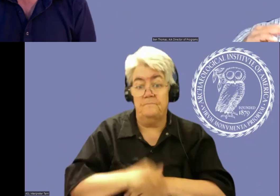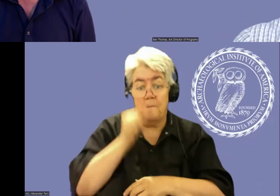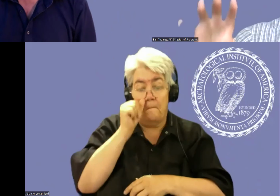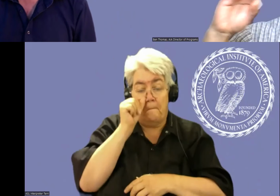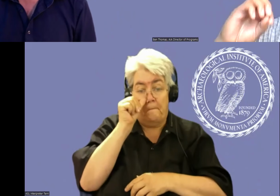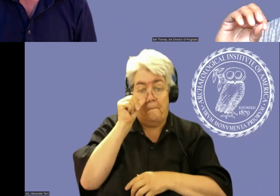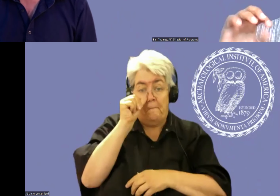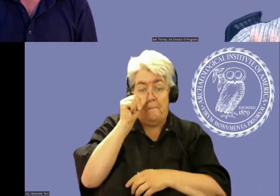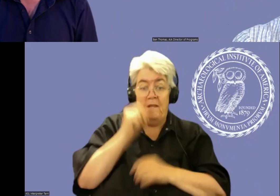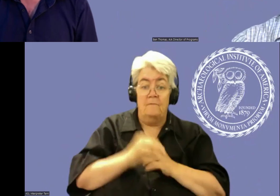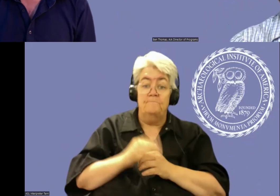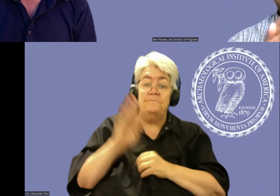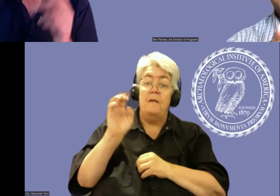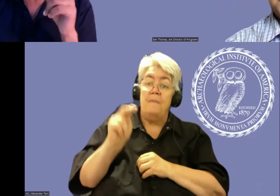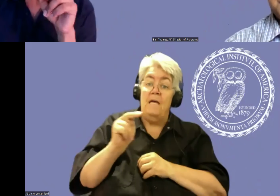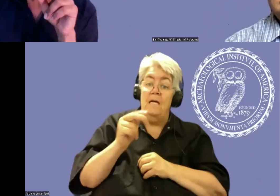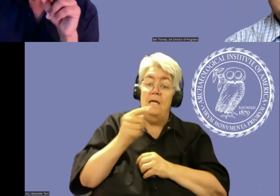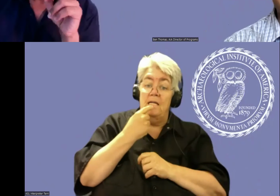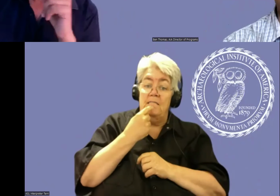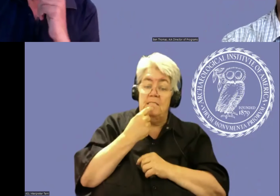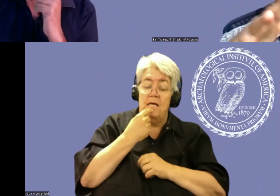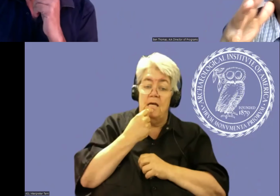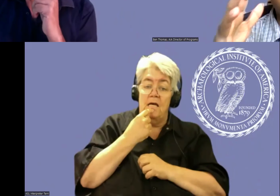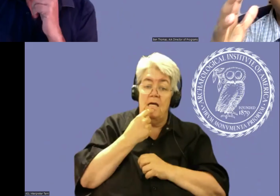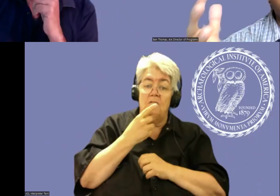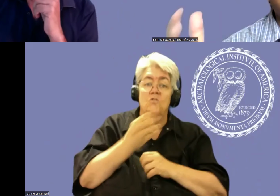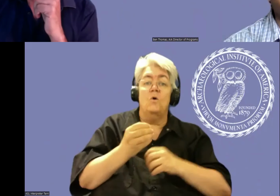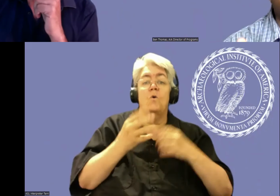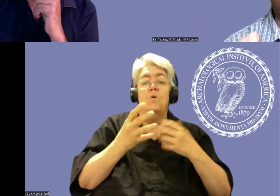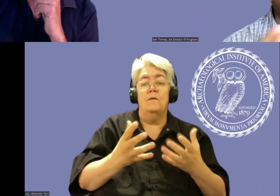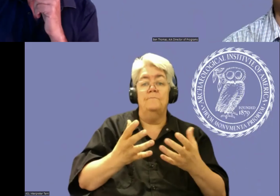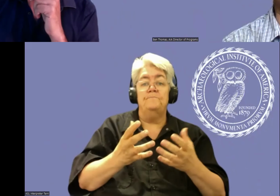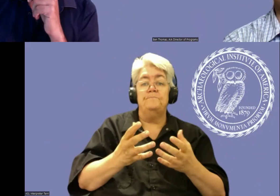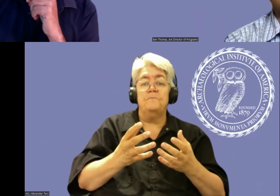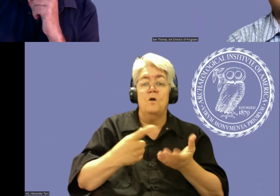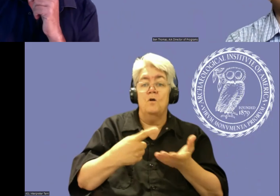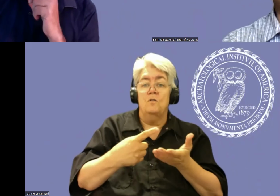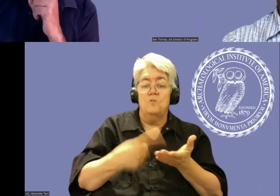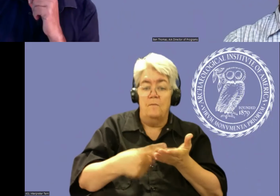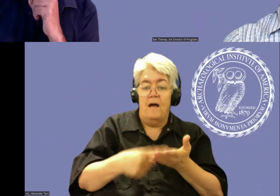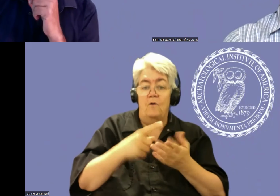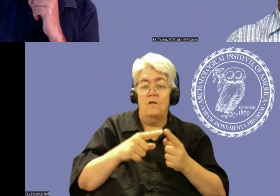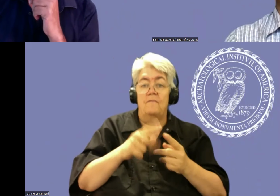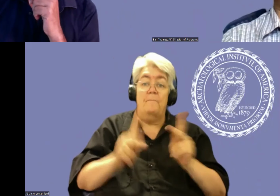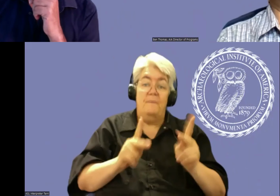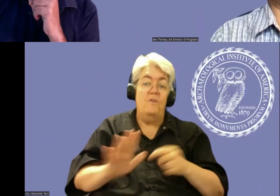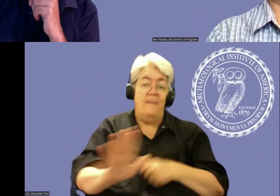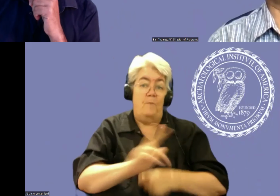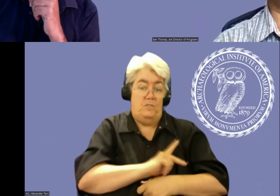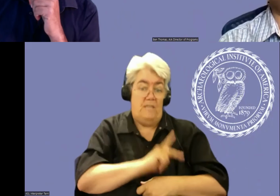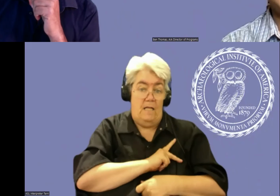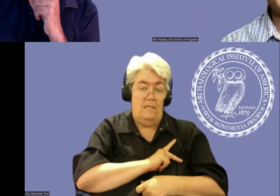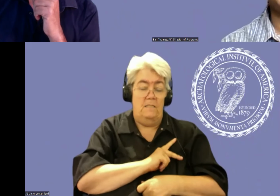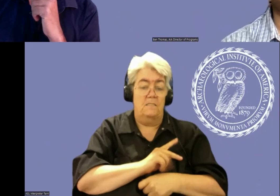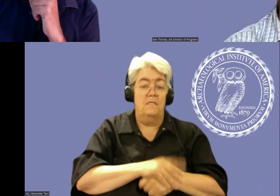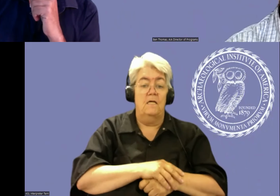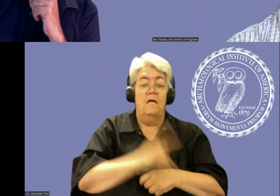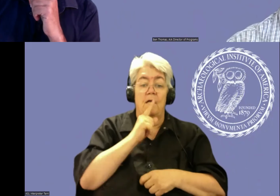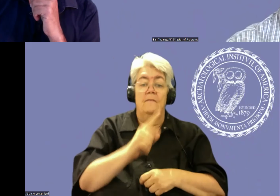uh, along those lines, so sort of talking about the, the personalities of the folks, uh, of the enslaved and the